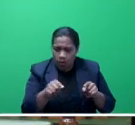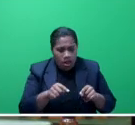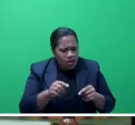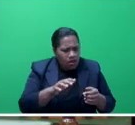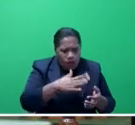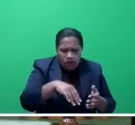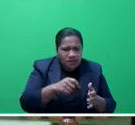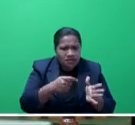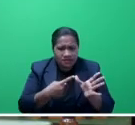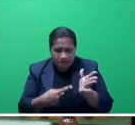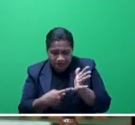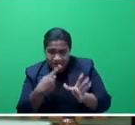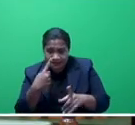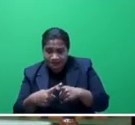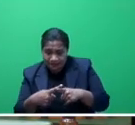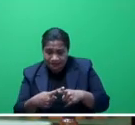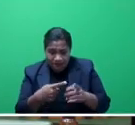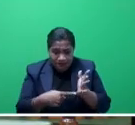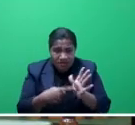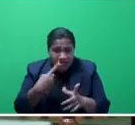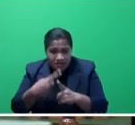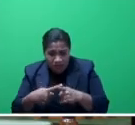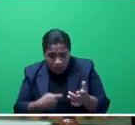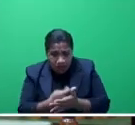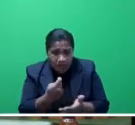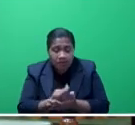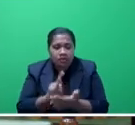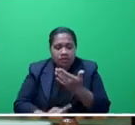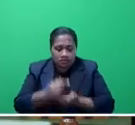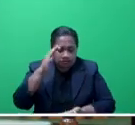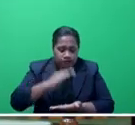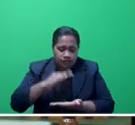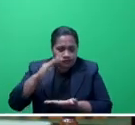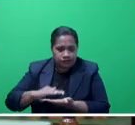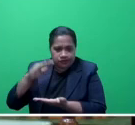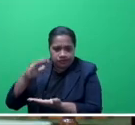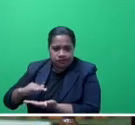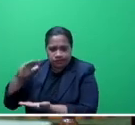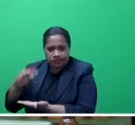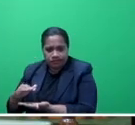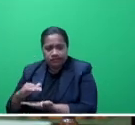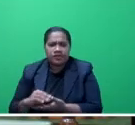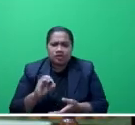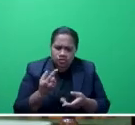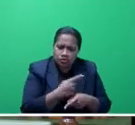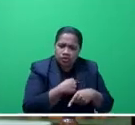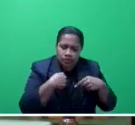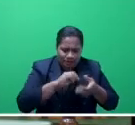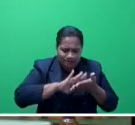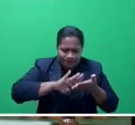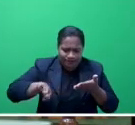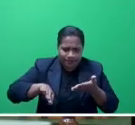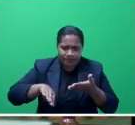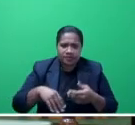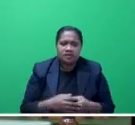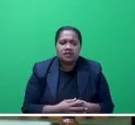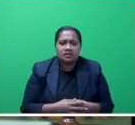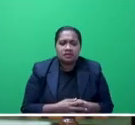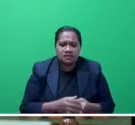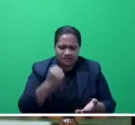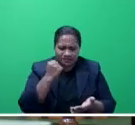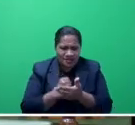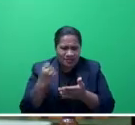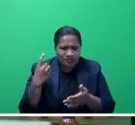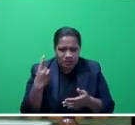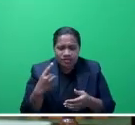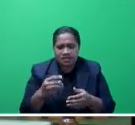on over 2,000 tariff lines. Mr. Speaker, sir, we completely removed stamp duties. We completely removed business